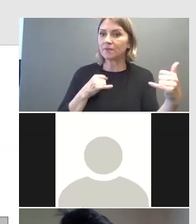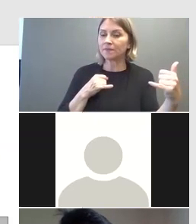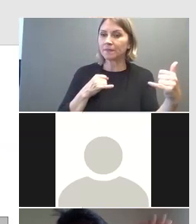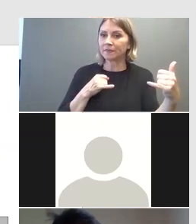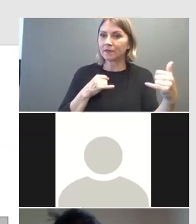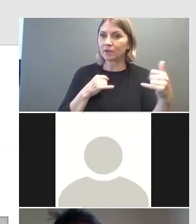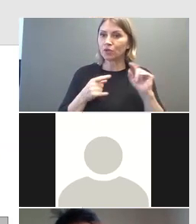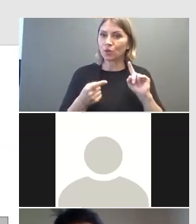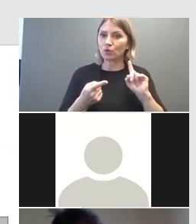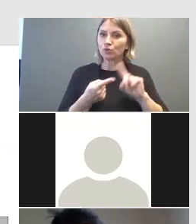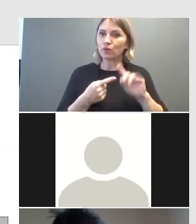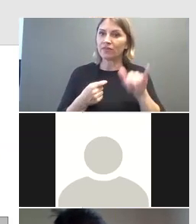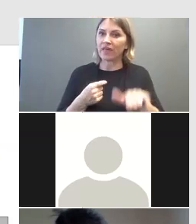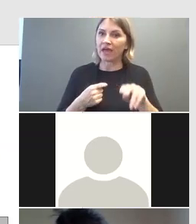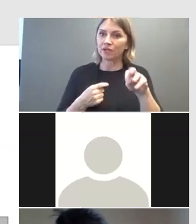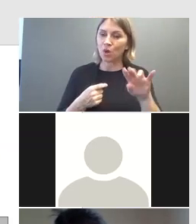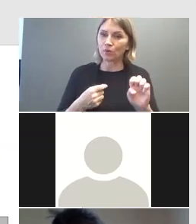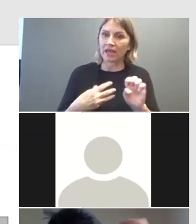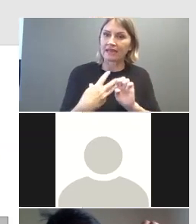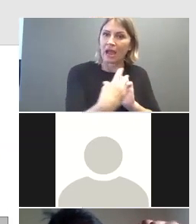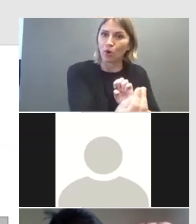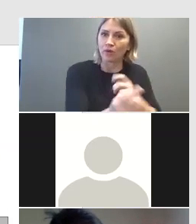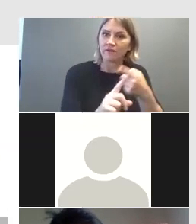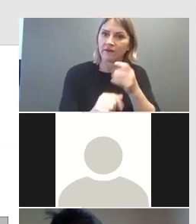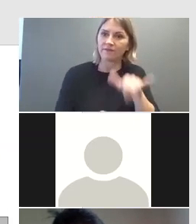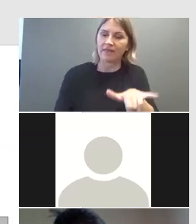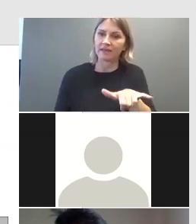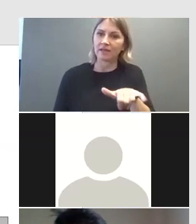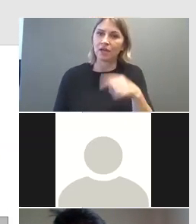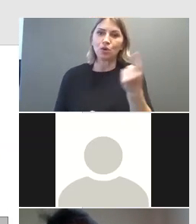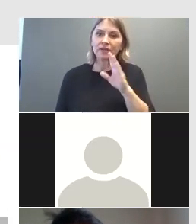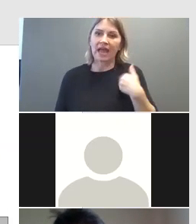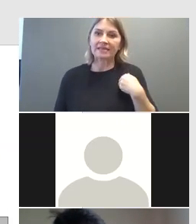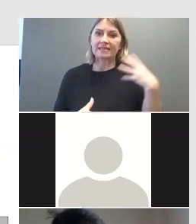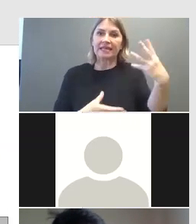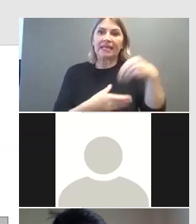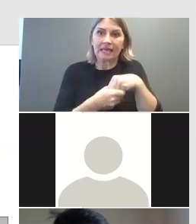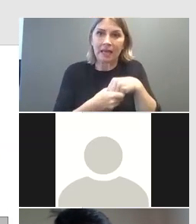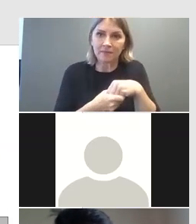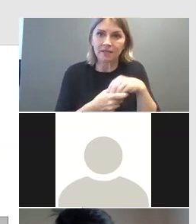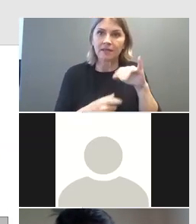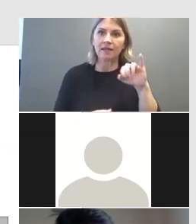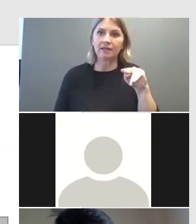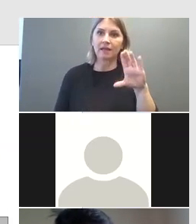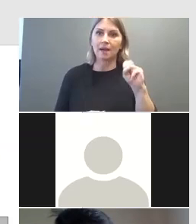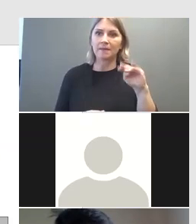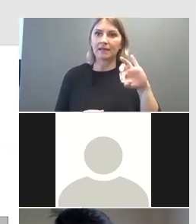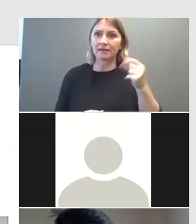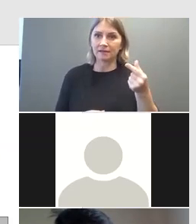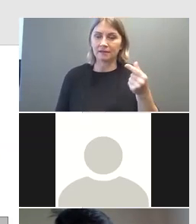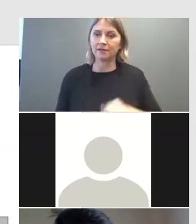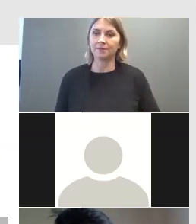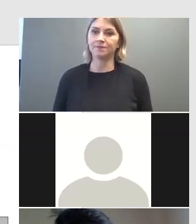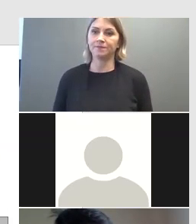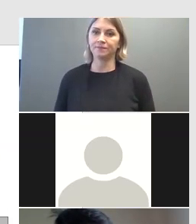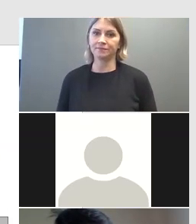to that node, and there are no outgoing edges from that node. So it only has incoming edges, no outgoing edges.